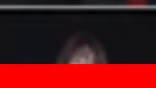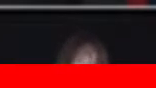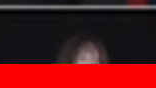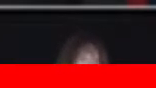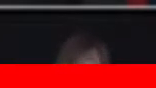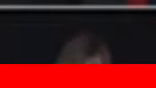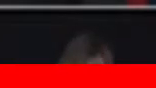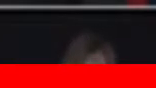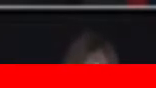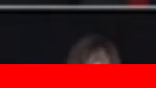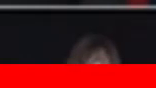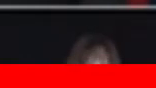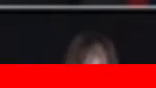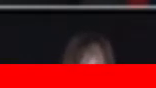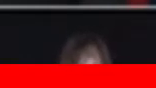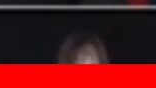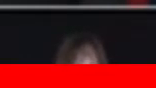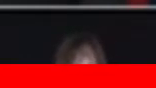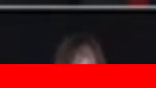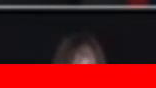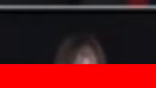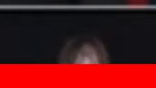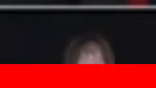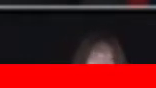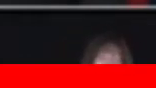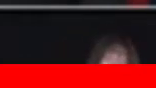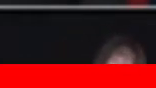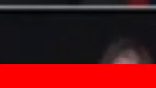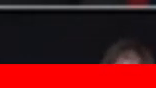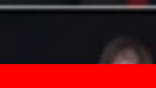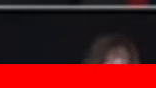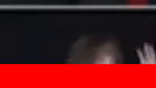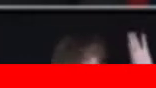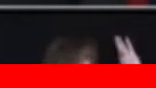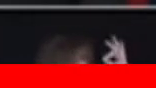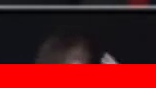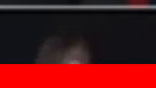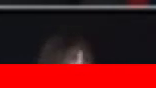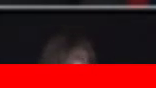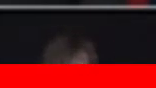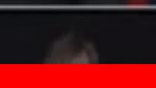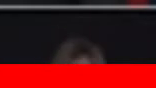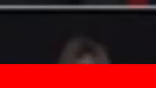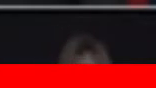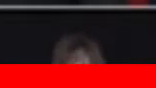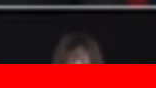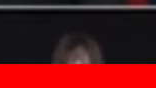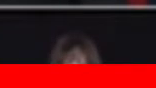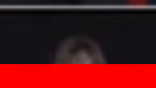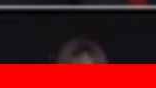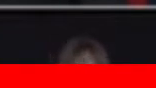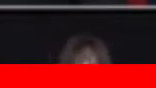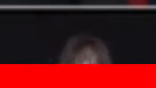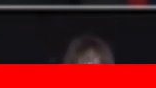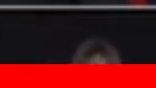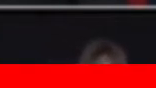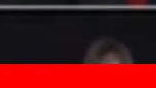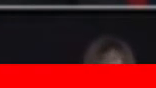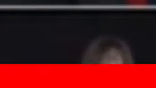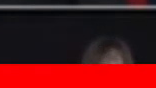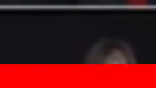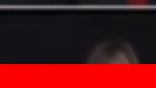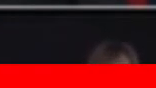will continue to coordinate with the federal program and our federal partners to cover more fixed costs for businesses and ensure relief is available in the